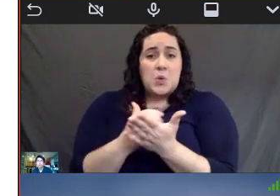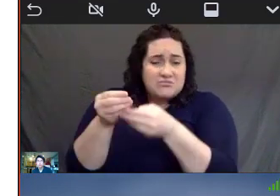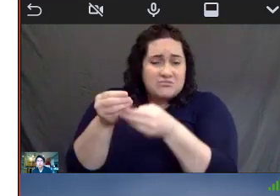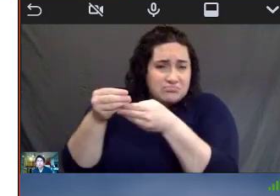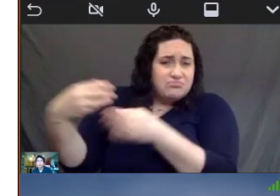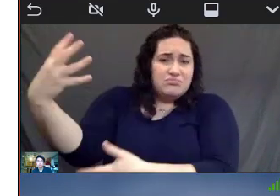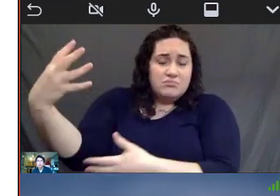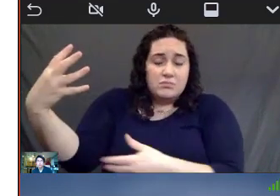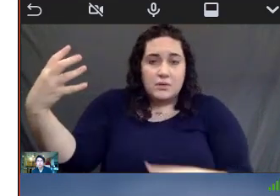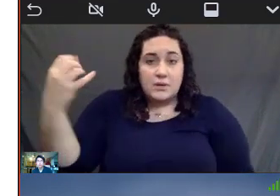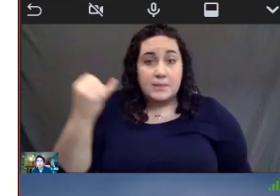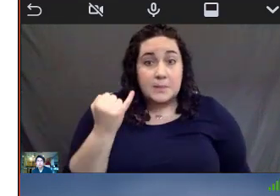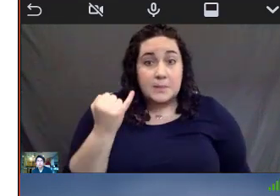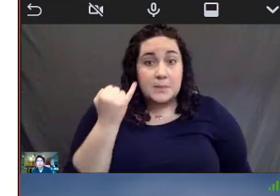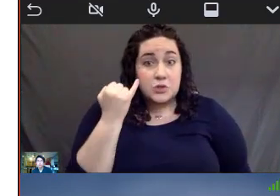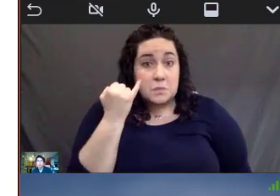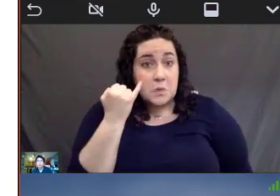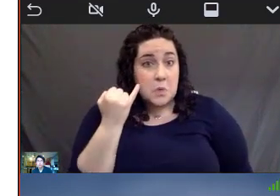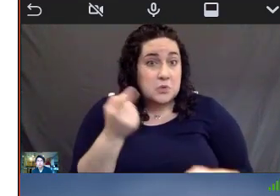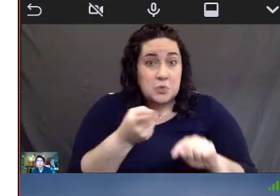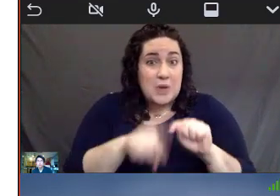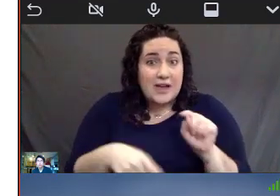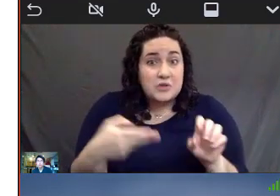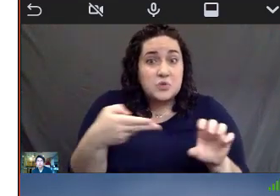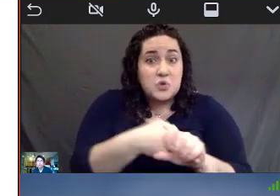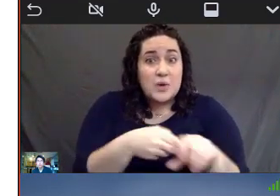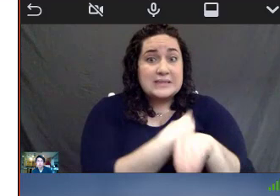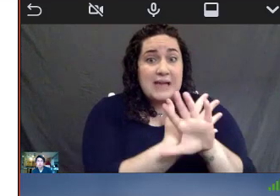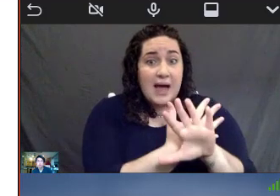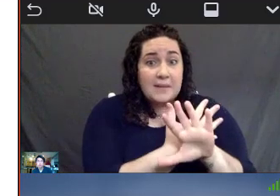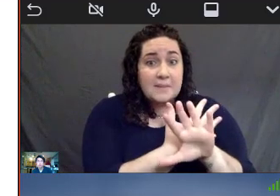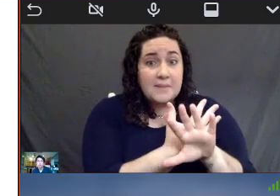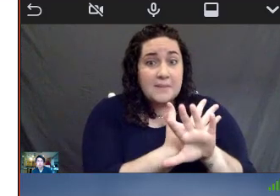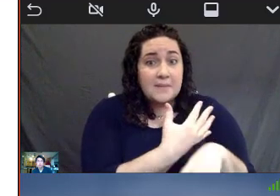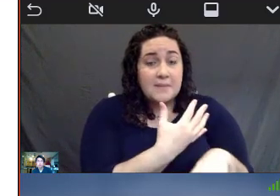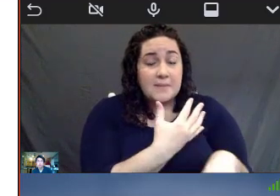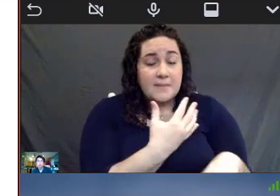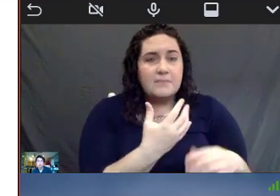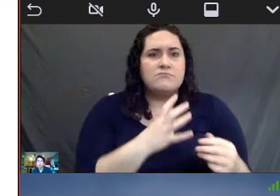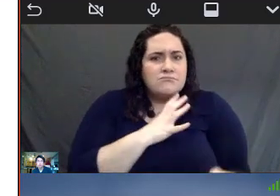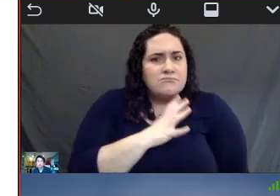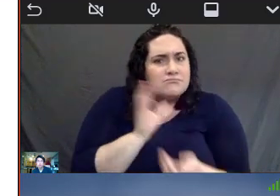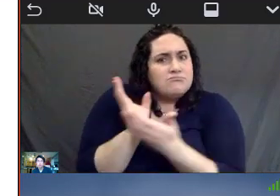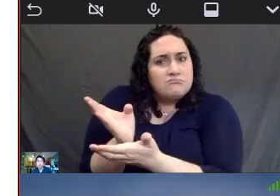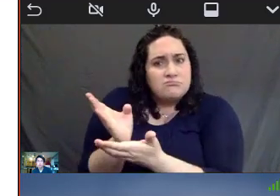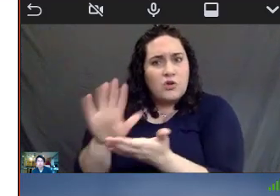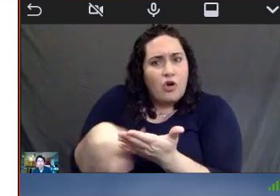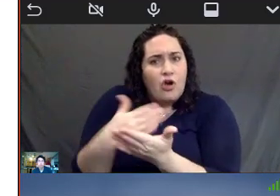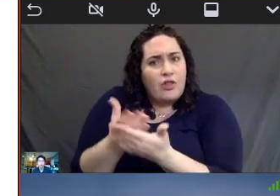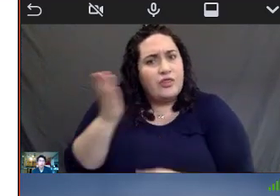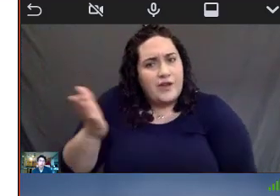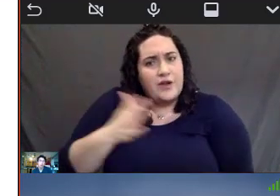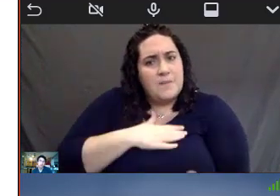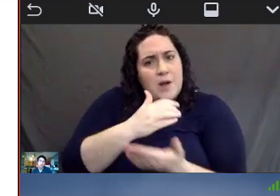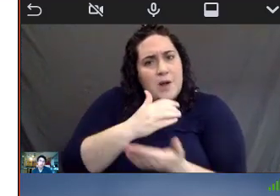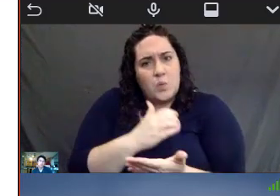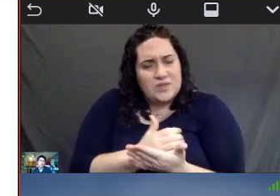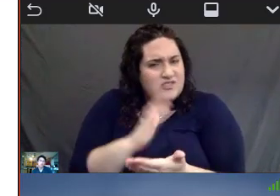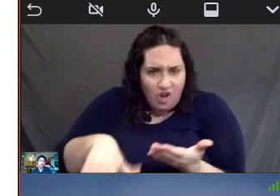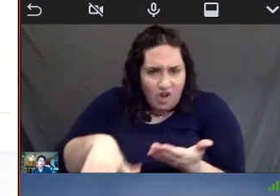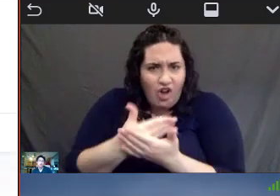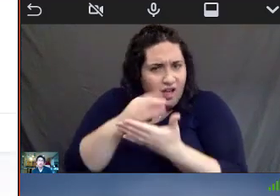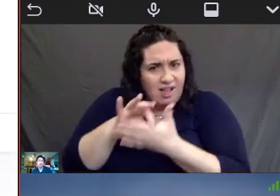time these lectures, you'll still be able to get all of the content that we would typically deliver in these lectures.